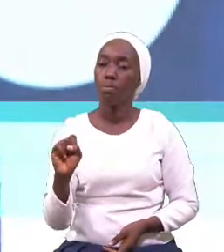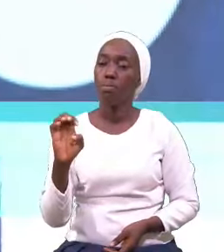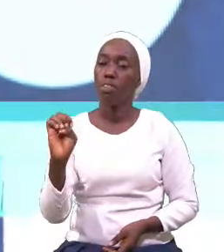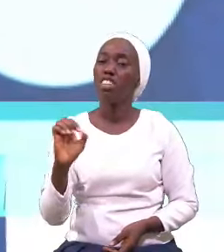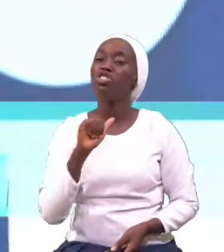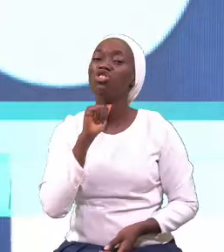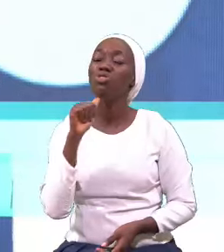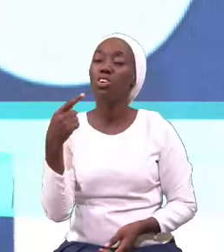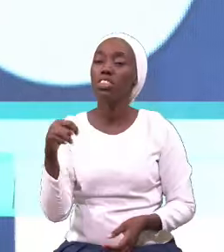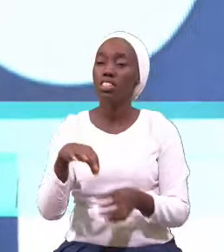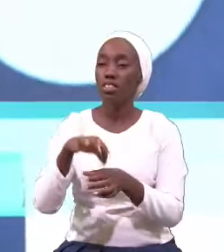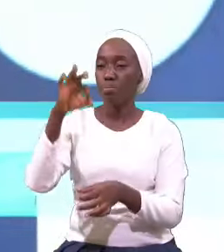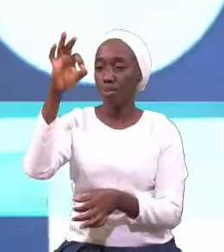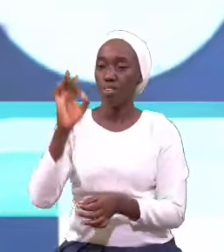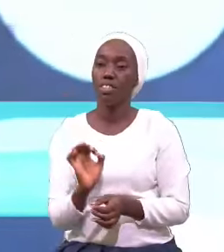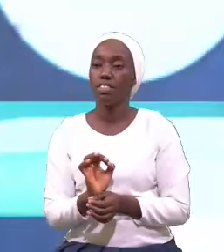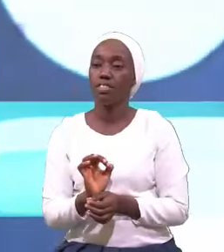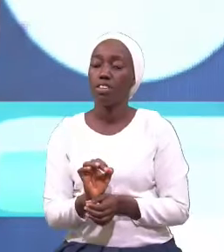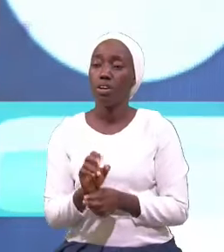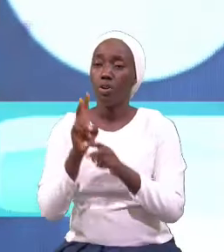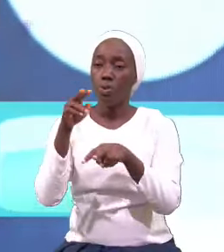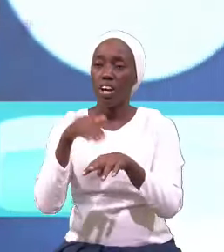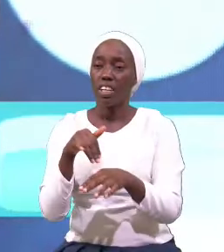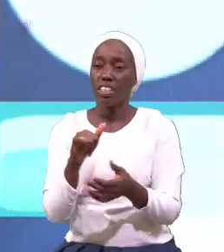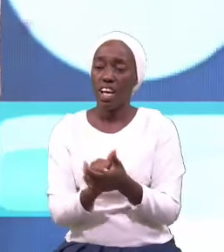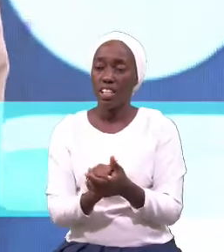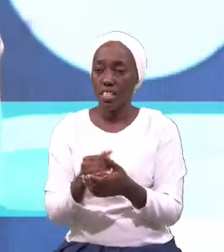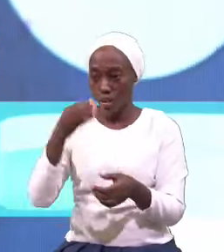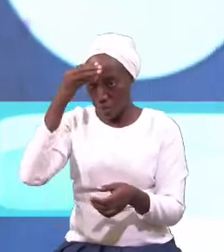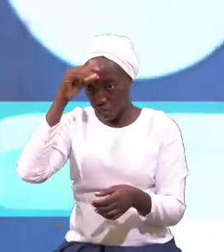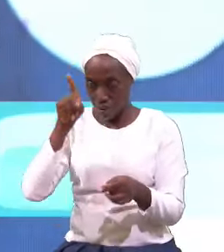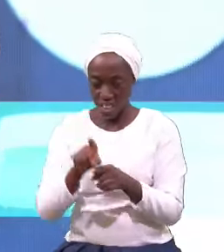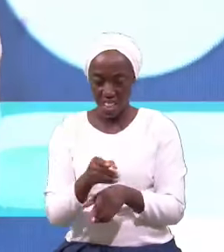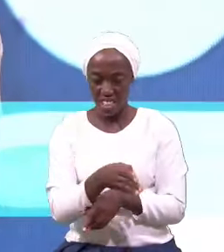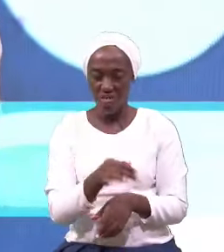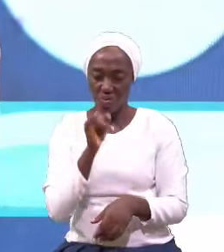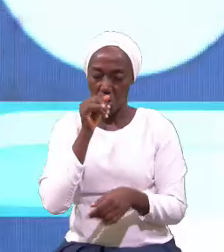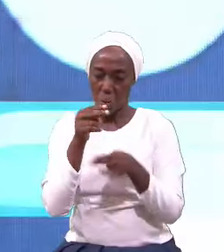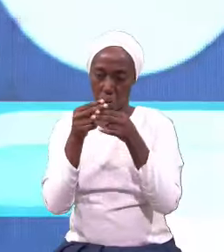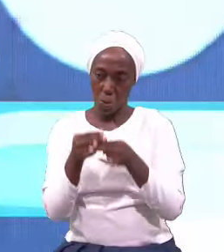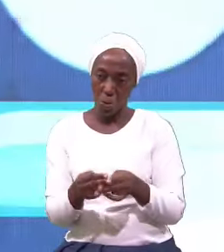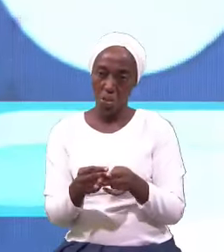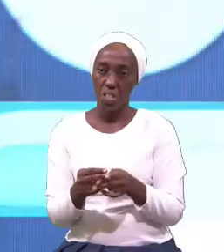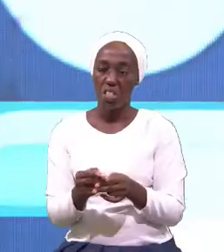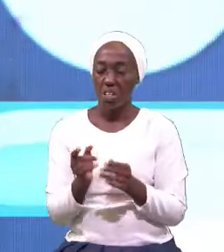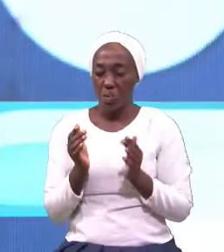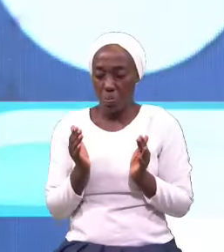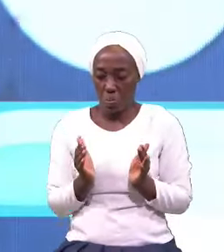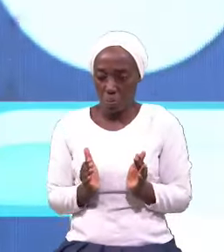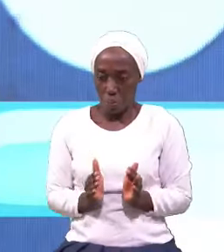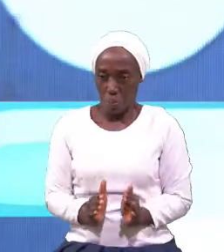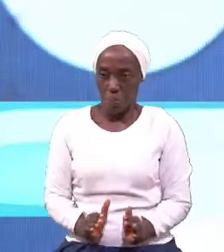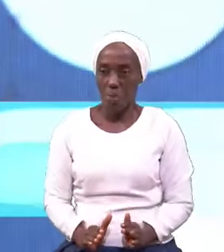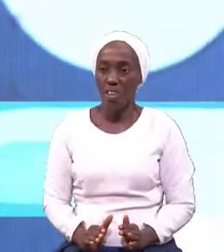Look at that brother there. He's short. He's slim. And